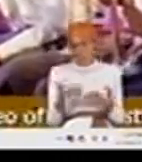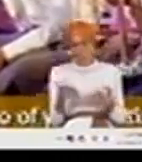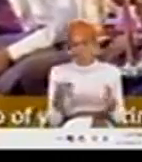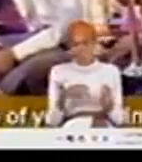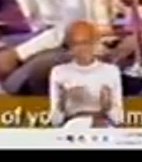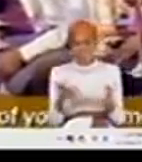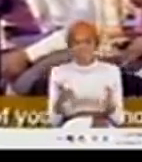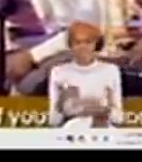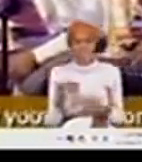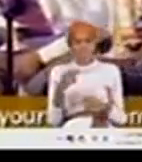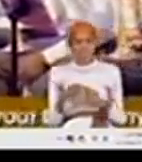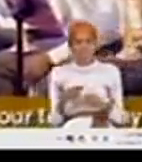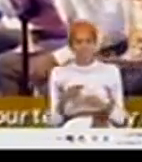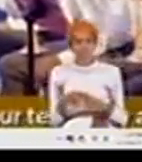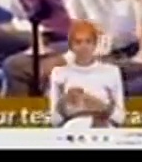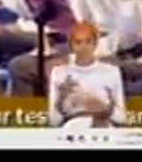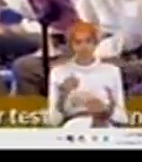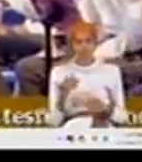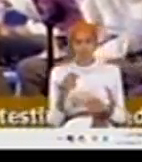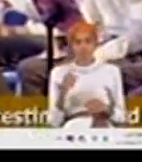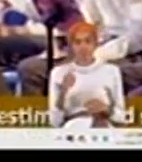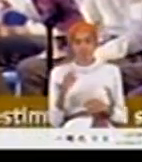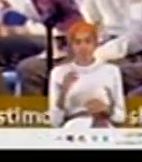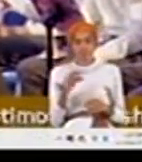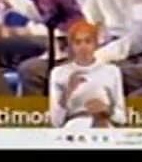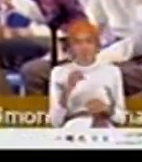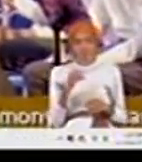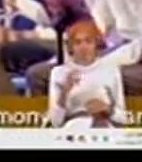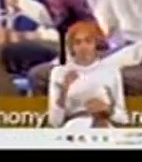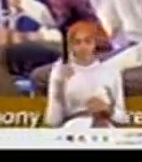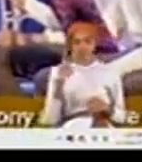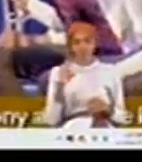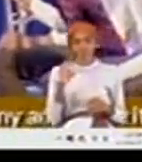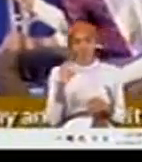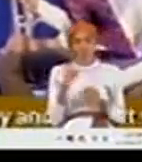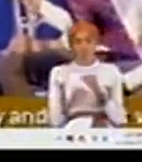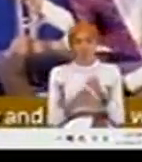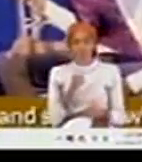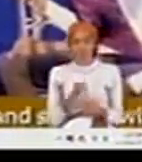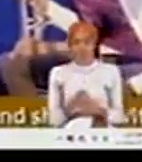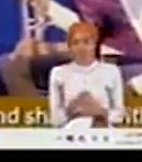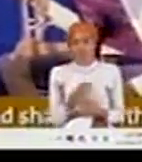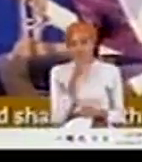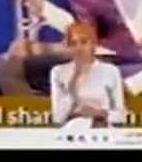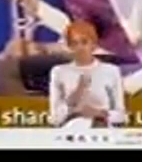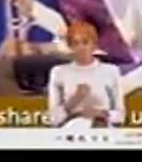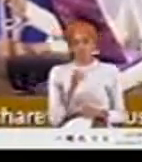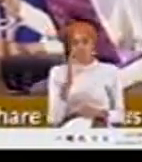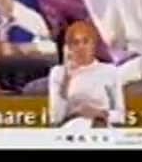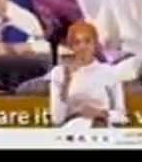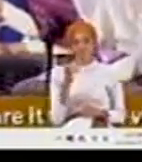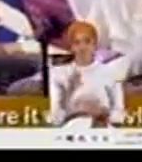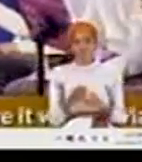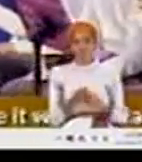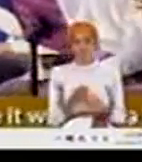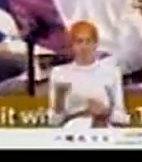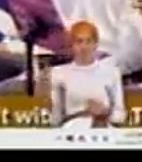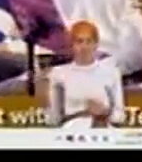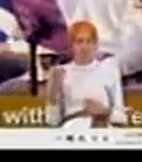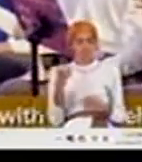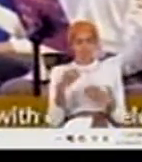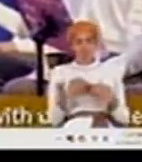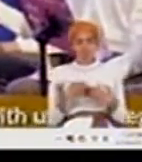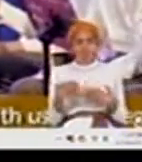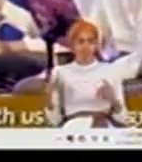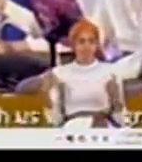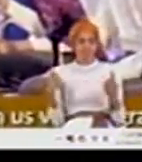Mr Dominic Antony 28 years old seven months ago he has an road traffic accident and and